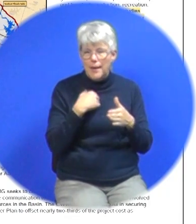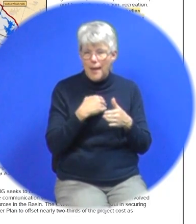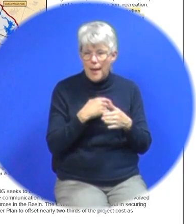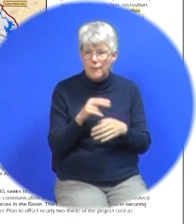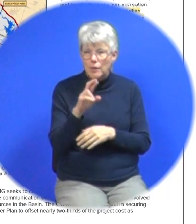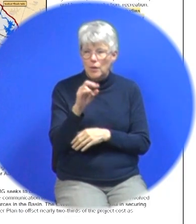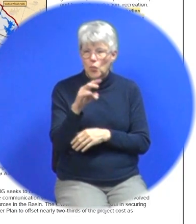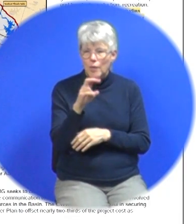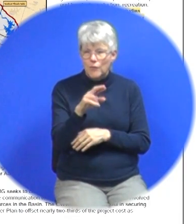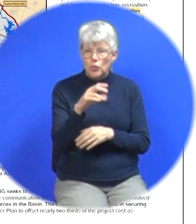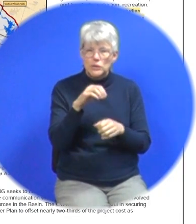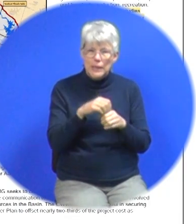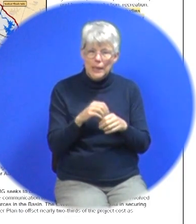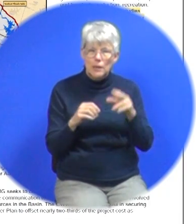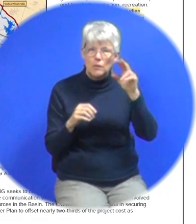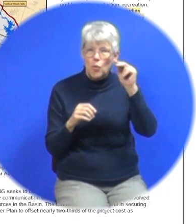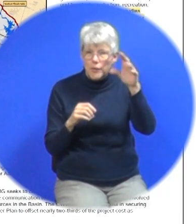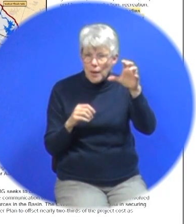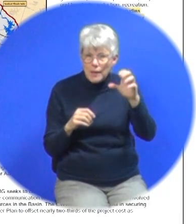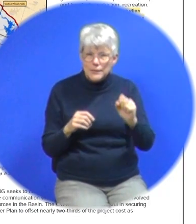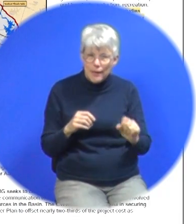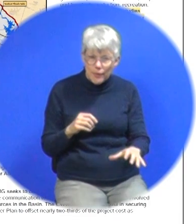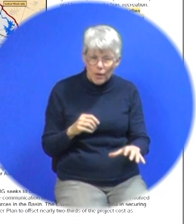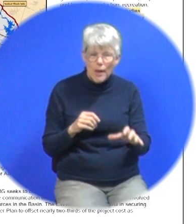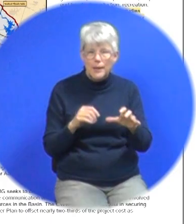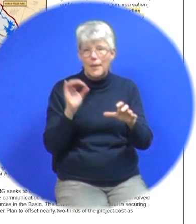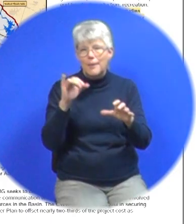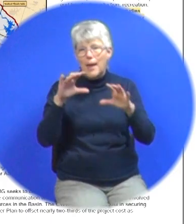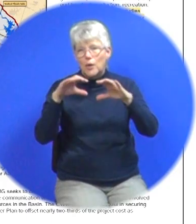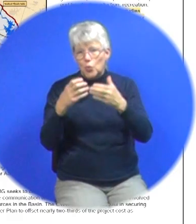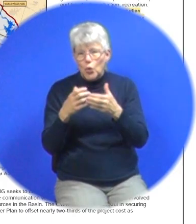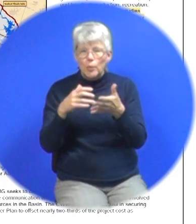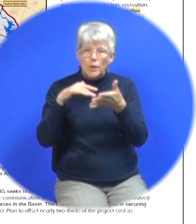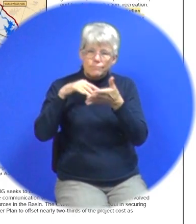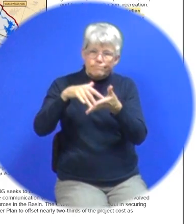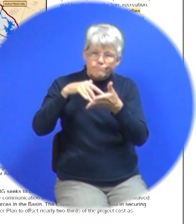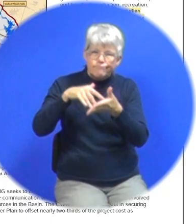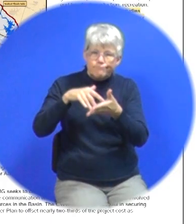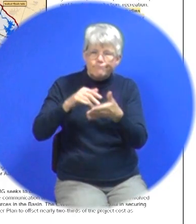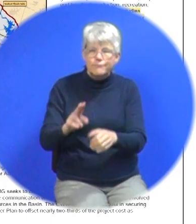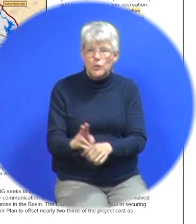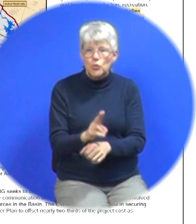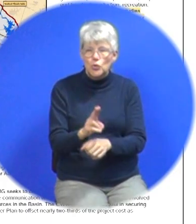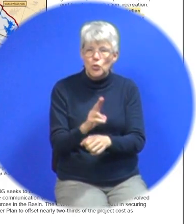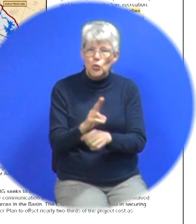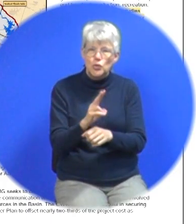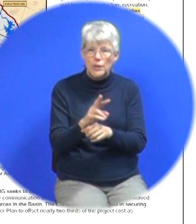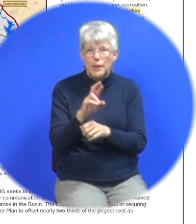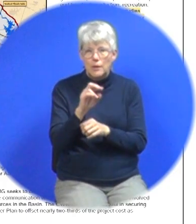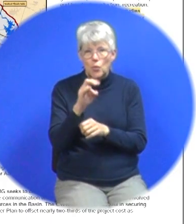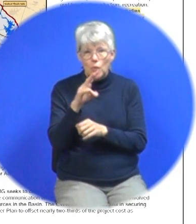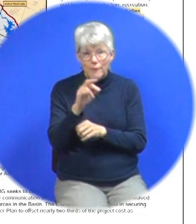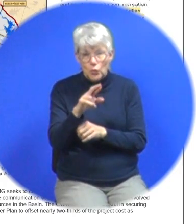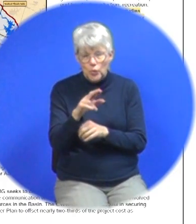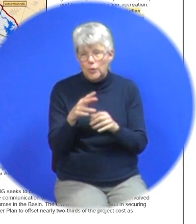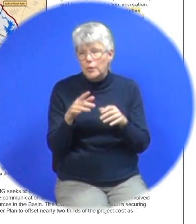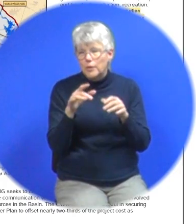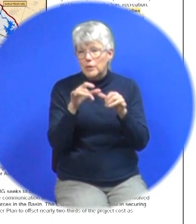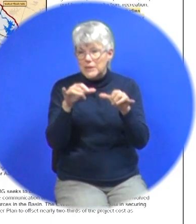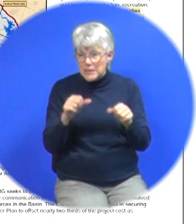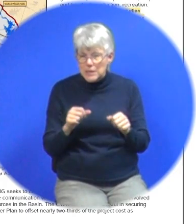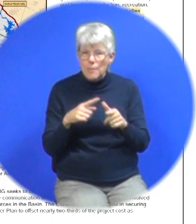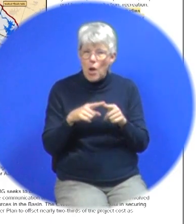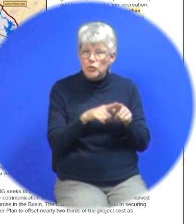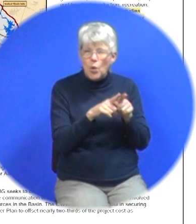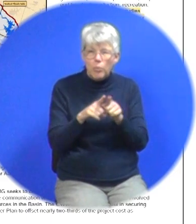North and South Carolina, and it does studies to plan for coordination of utilizing the river system and planning ahead. And